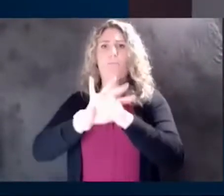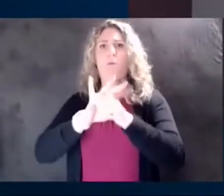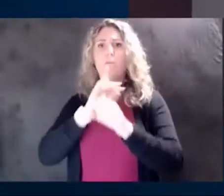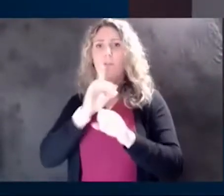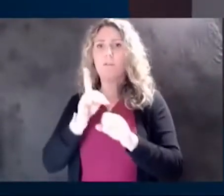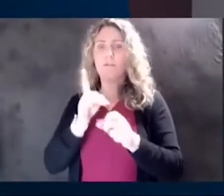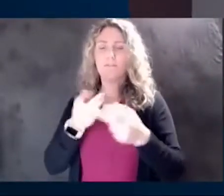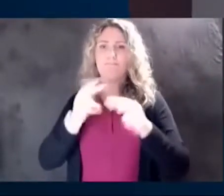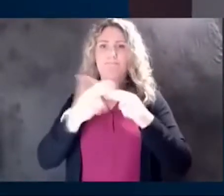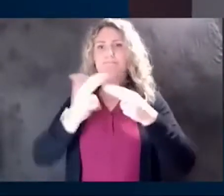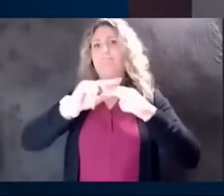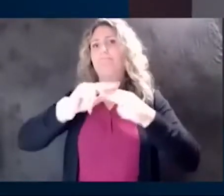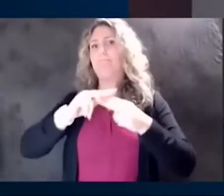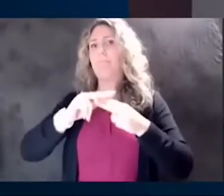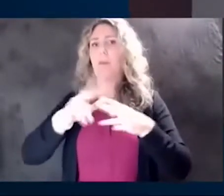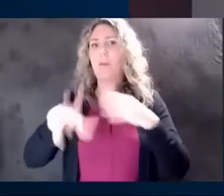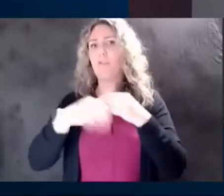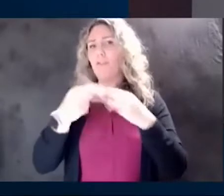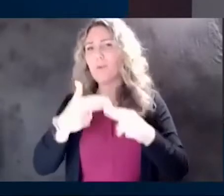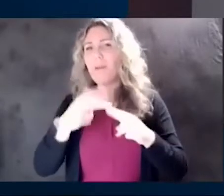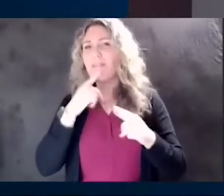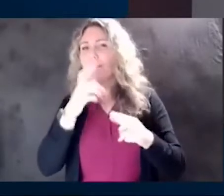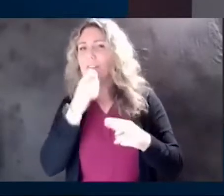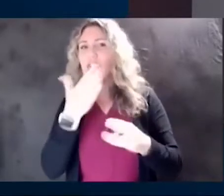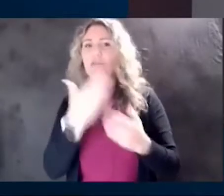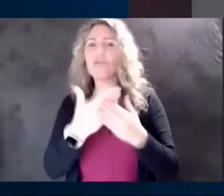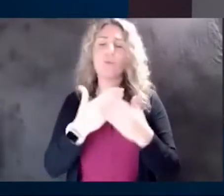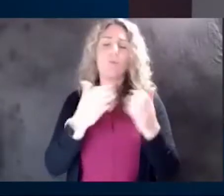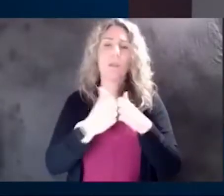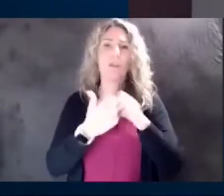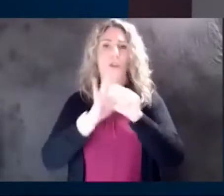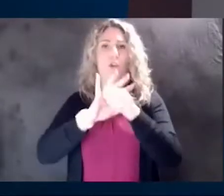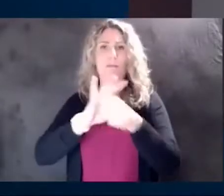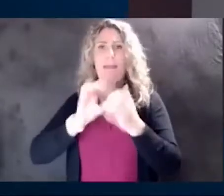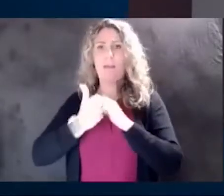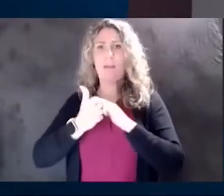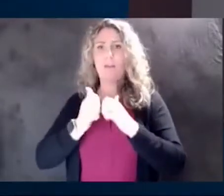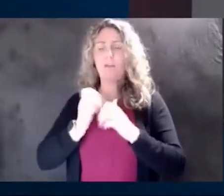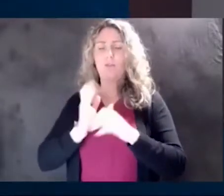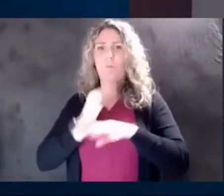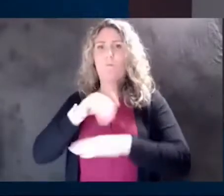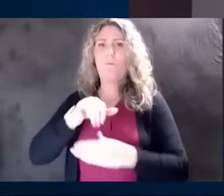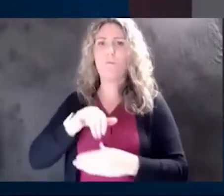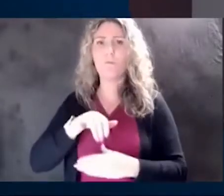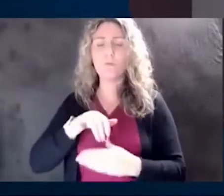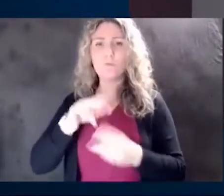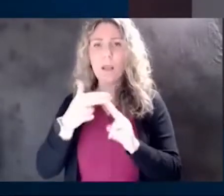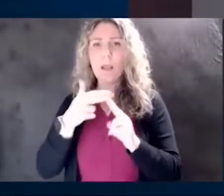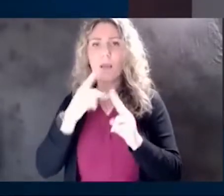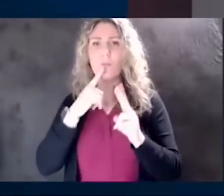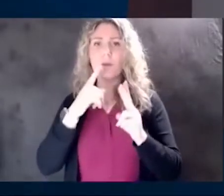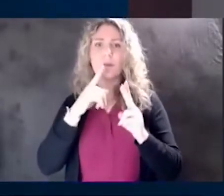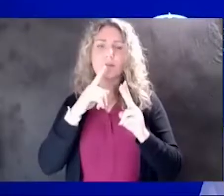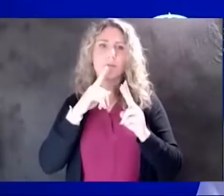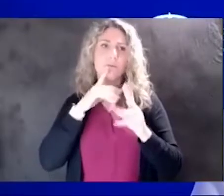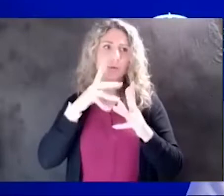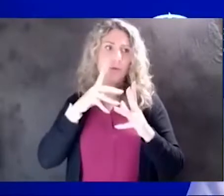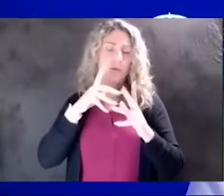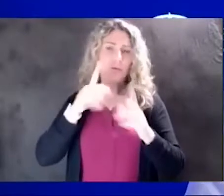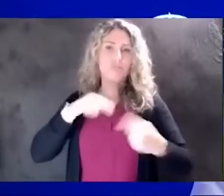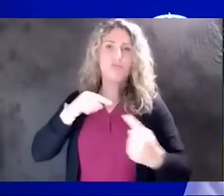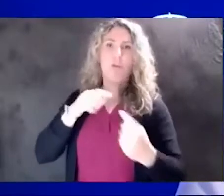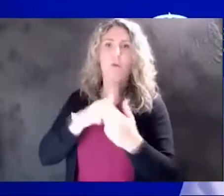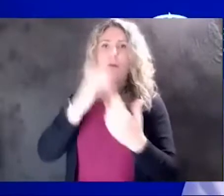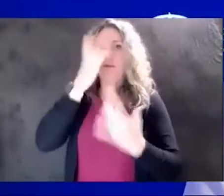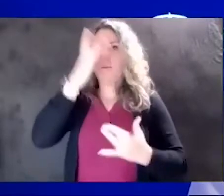good if you also had COVID. So how does being overweight cause problems when battling disease in general? Yeah, overweight